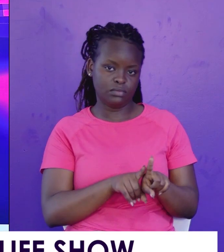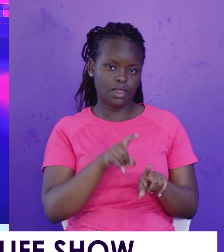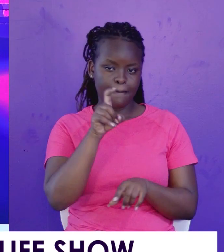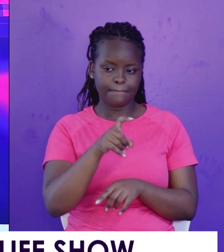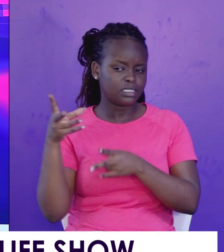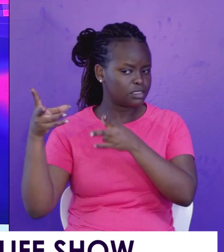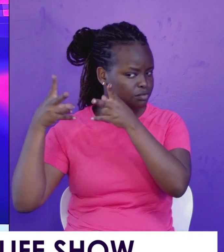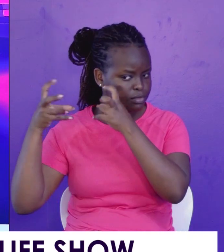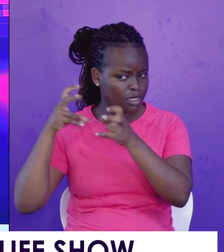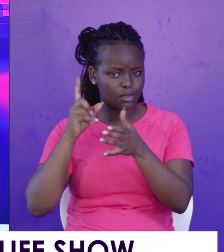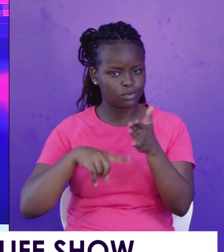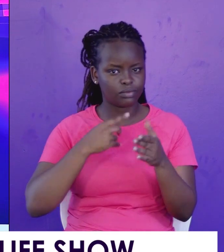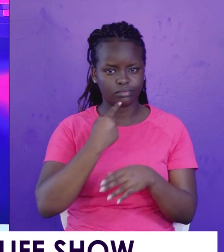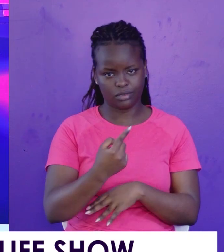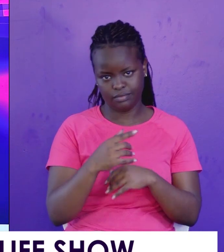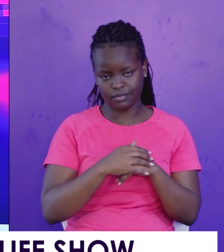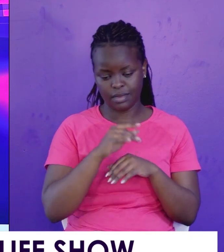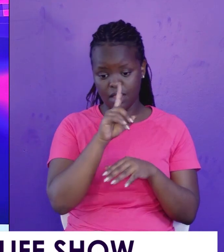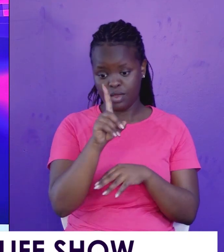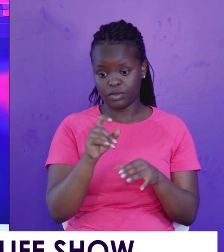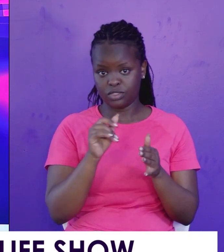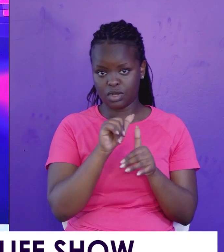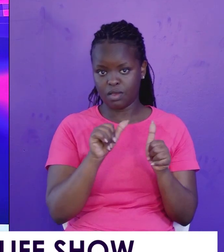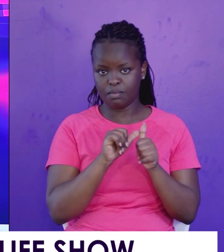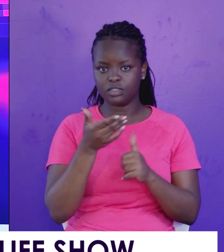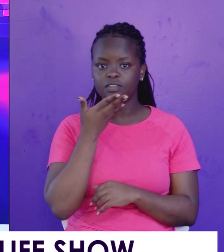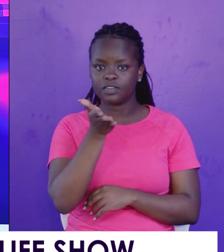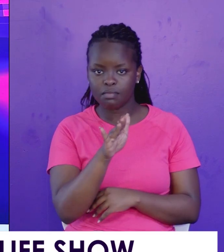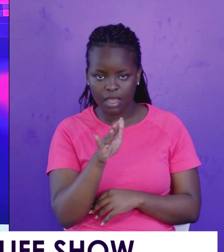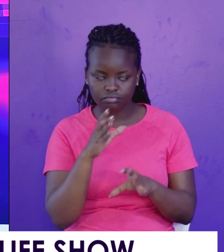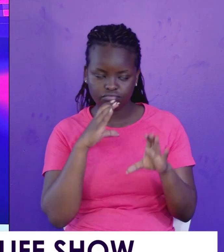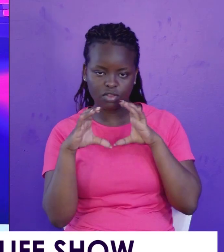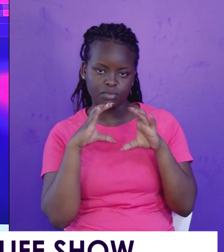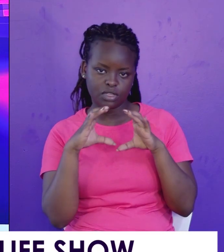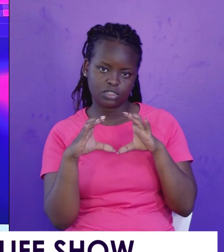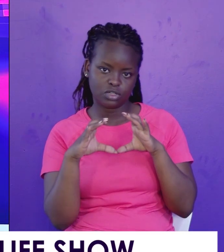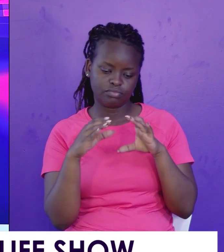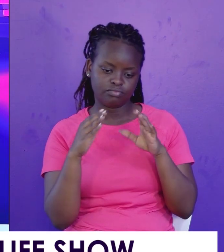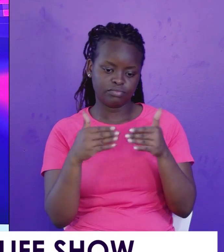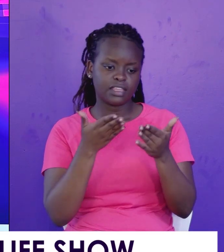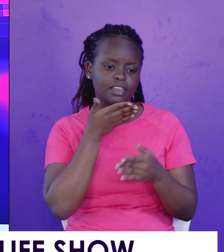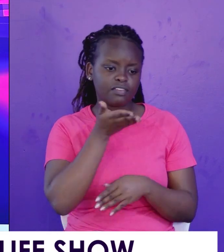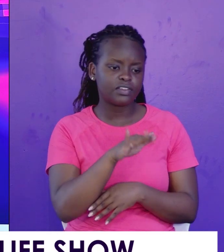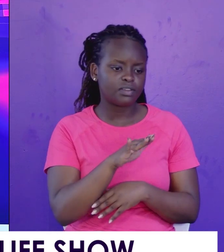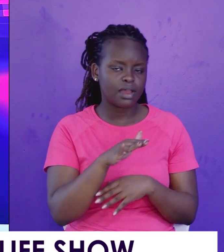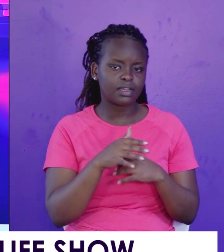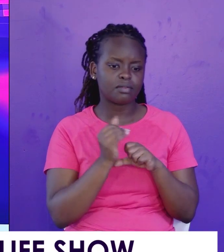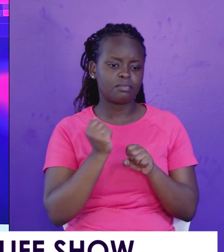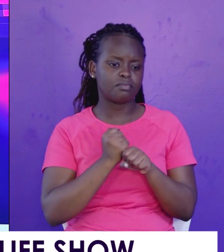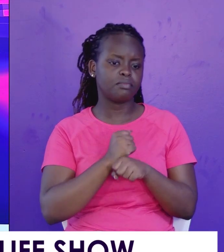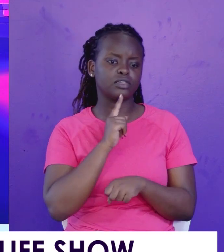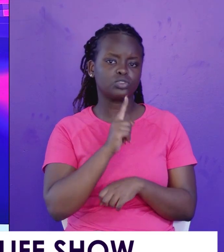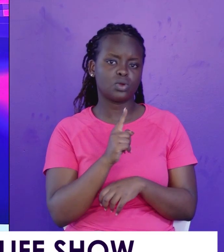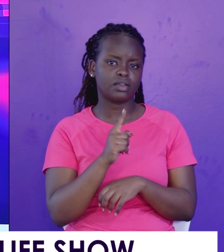what they are saying. That brings us to the question of feedback, of communication. How do Okay. you feedback to ensure that you